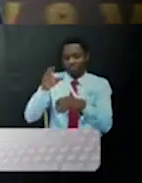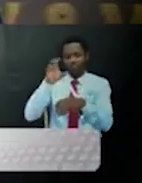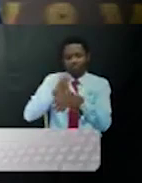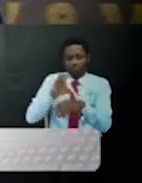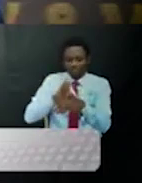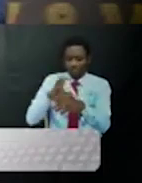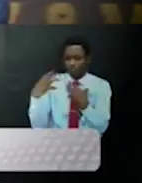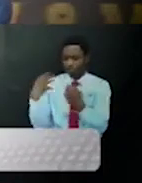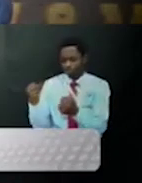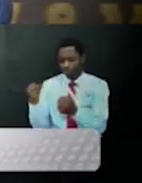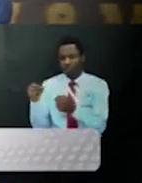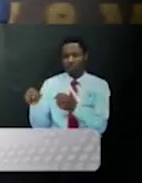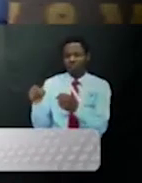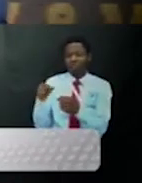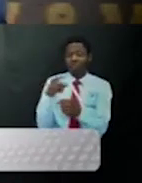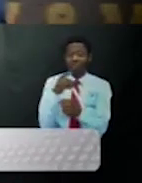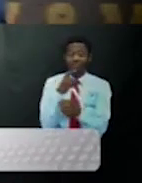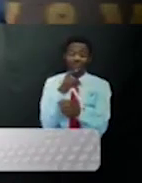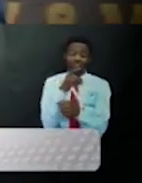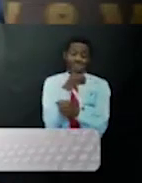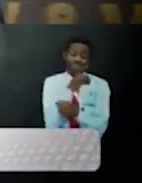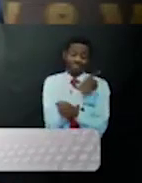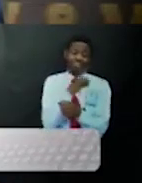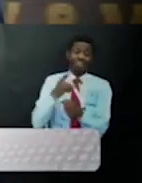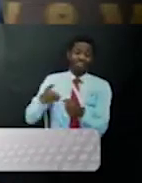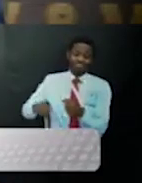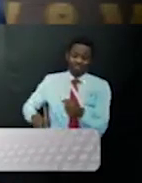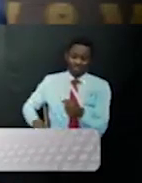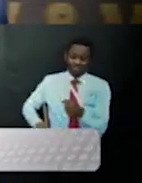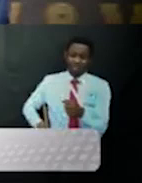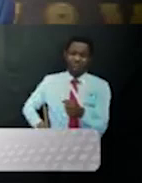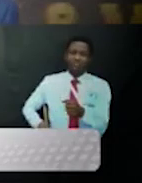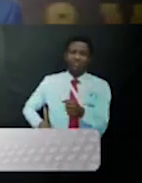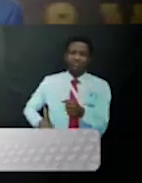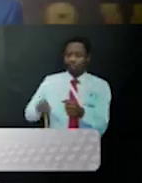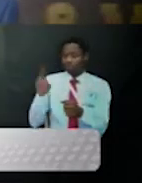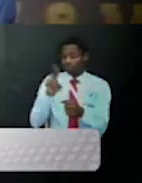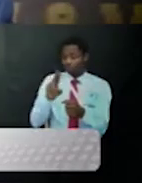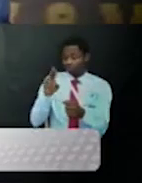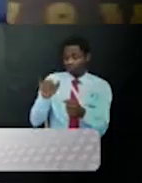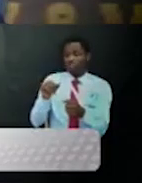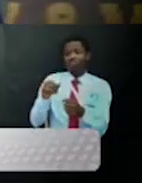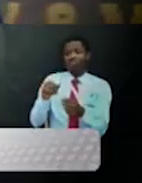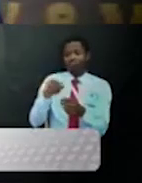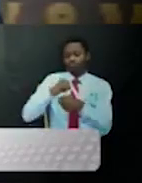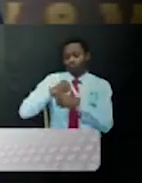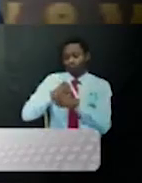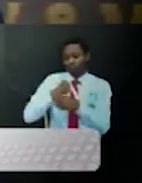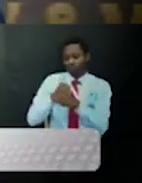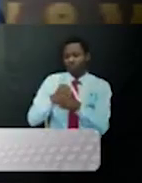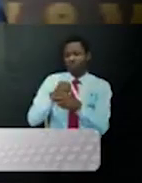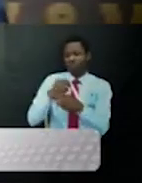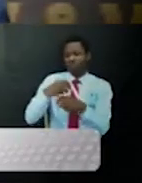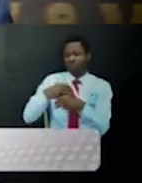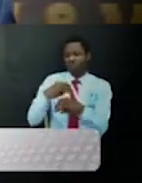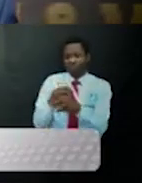at one time when the lack of support echelon to protect the rear led to his rear being exploited by